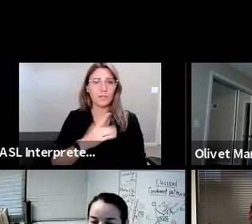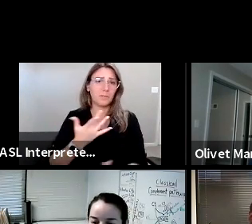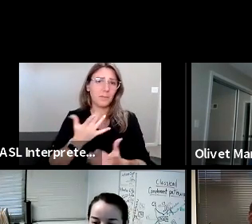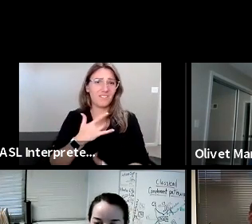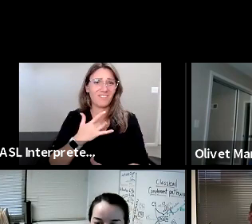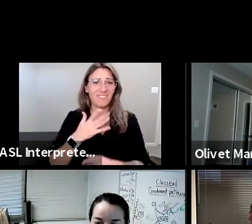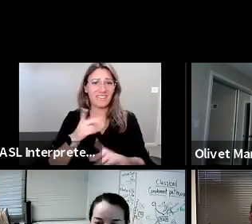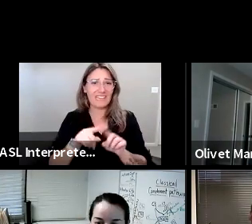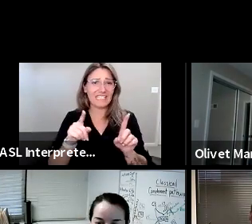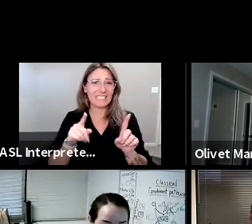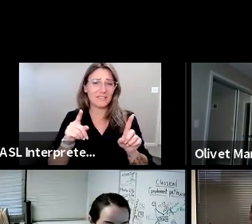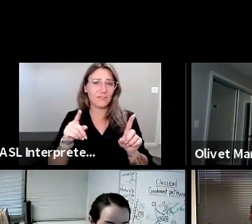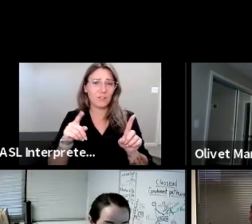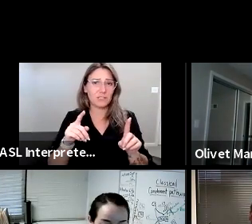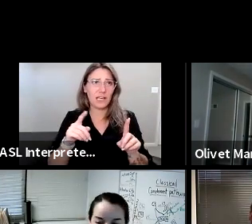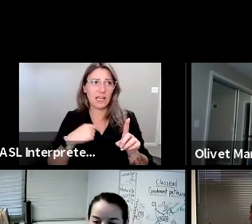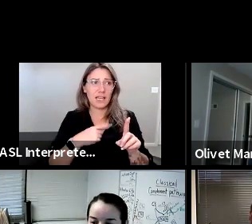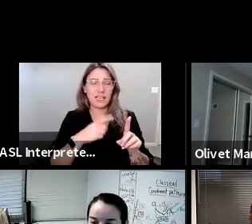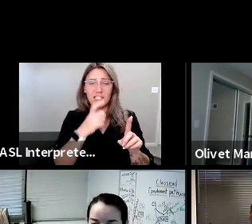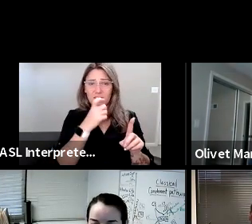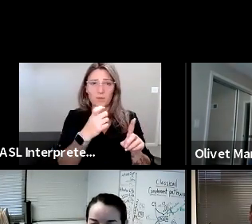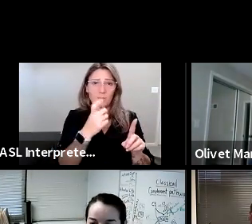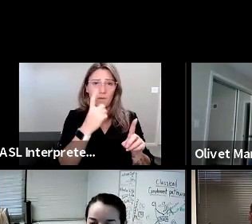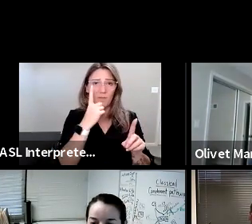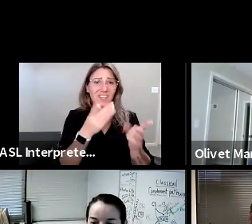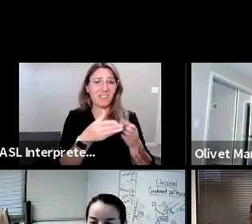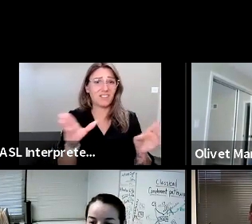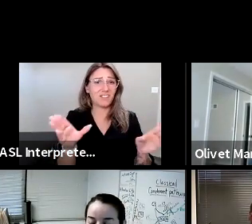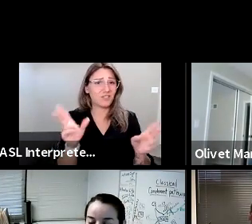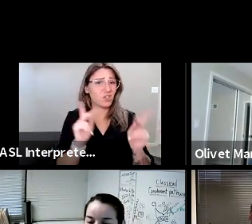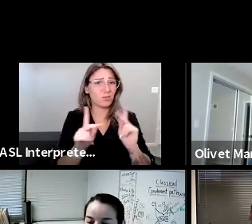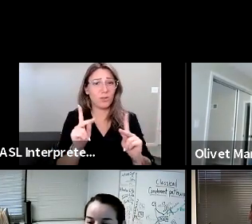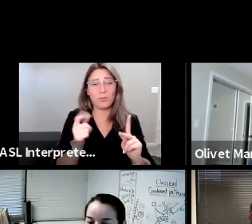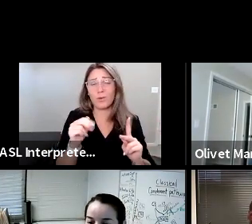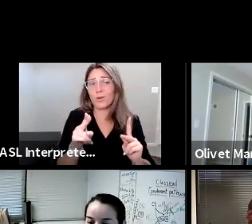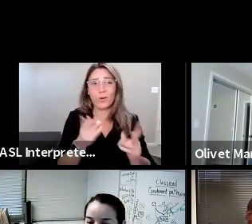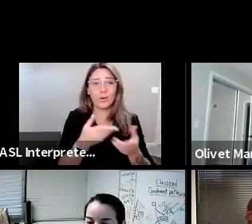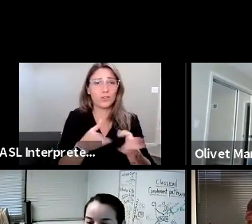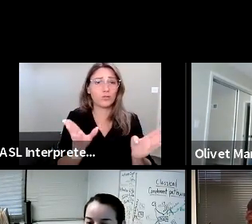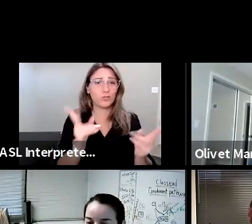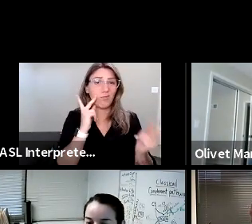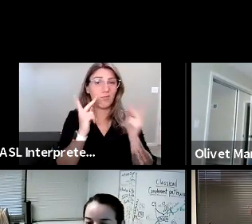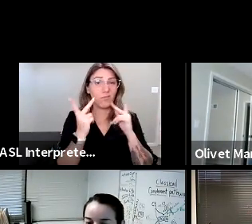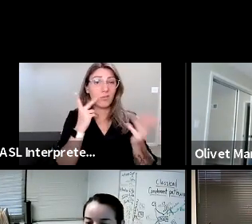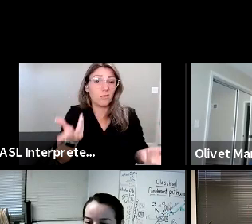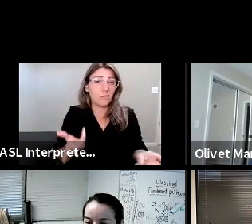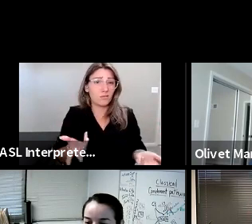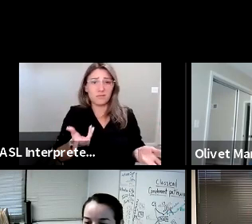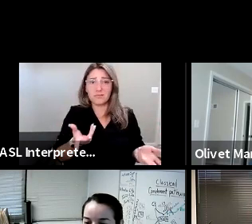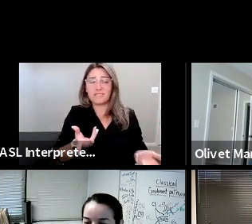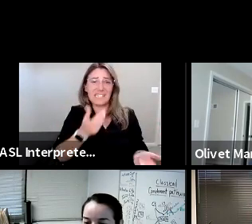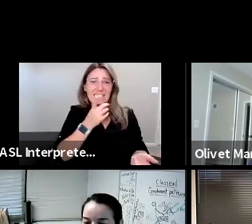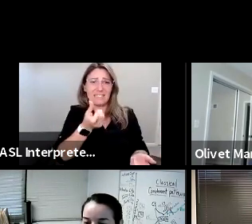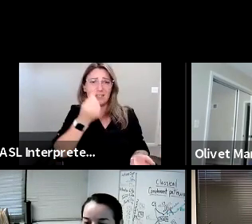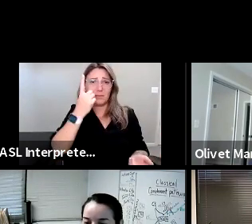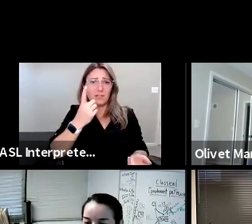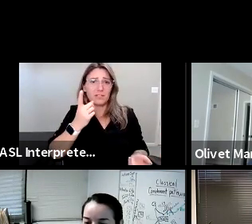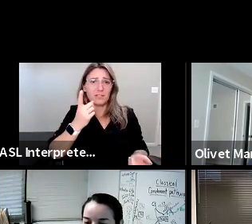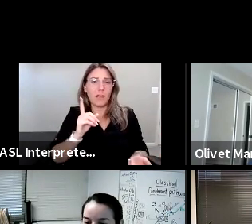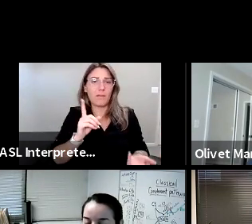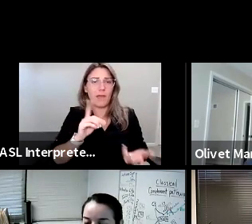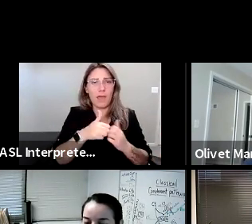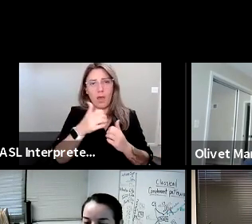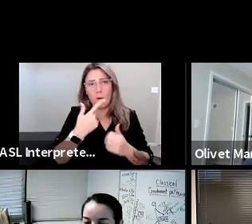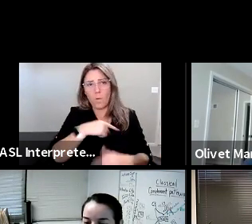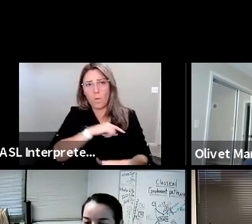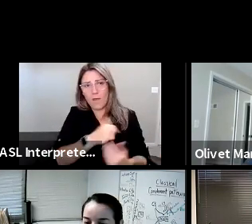differences, I don't think that the general public or the general view is as comprehensive as the view that we have, if that